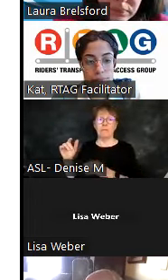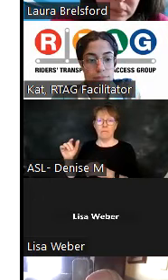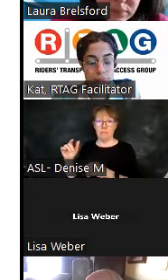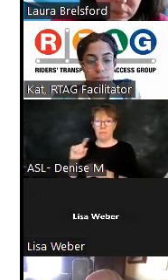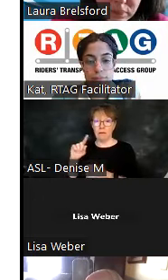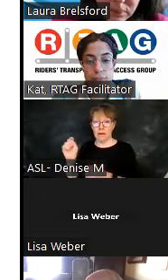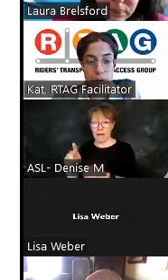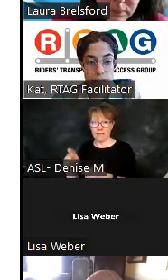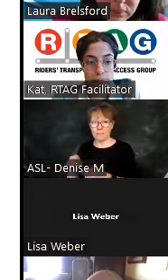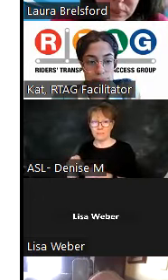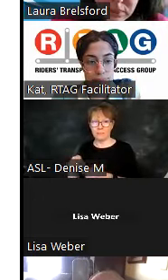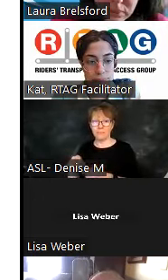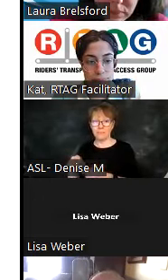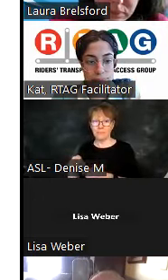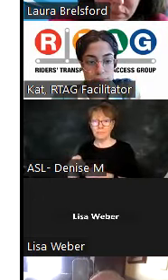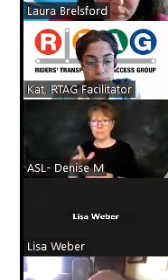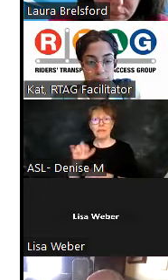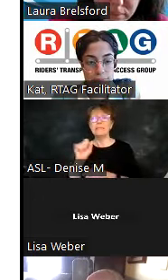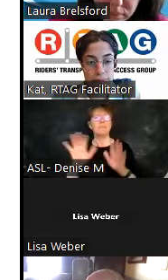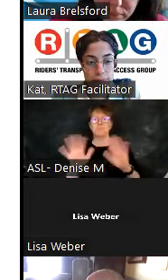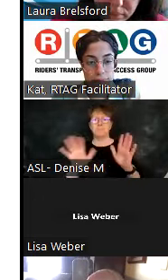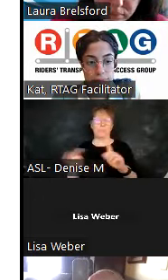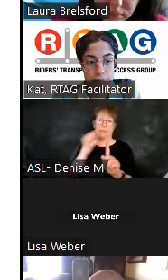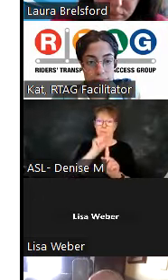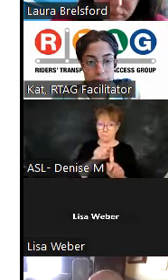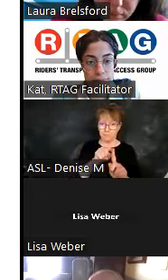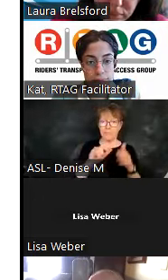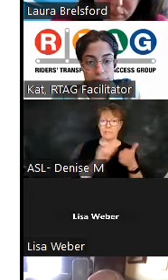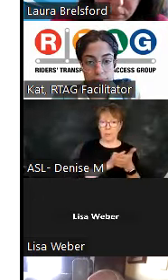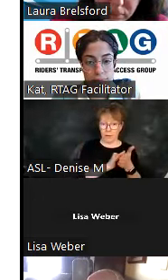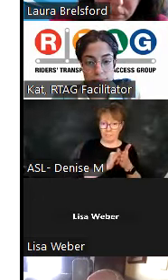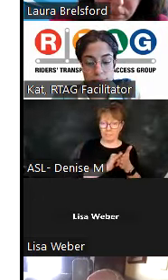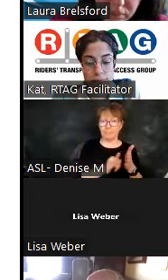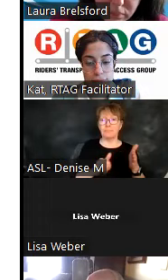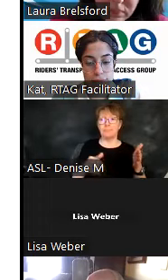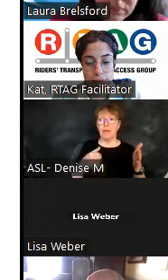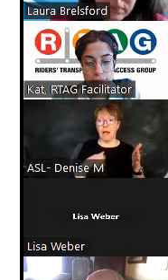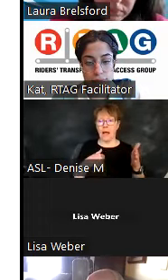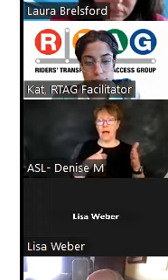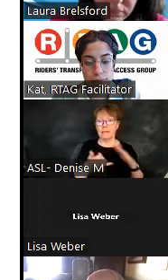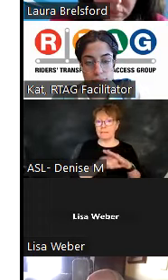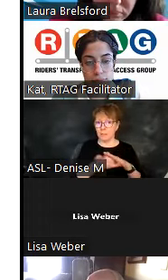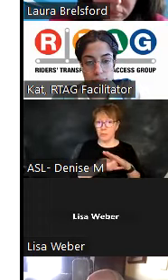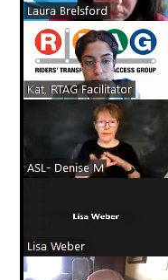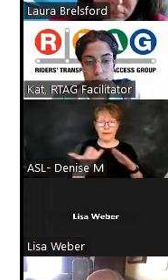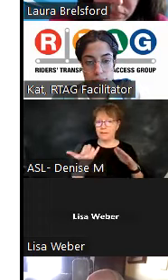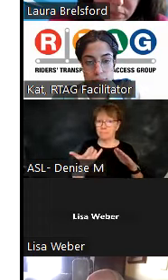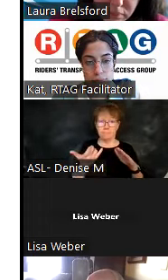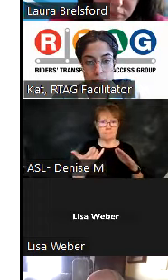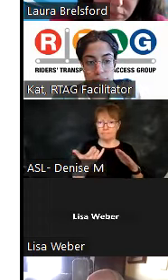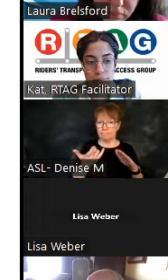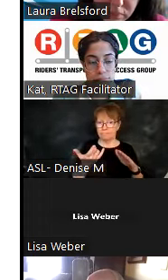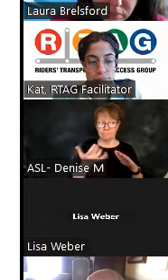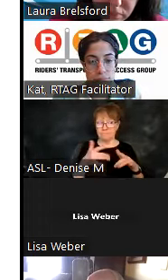fixed route issue? Of So course. the subway, I live near a subway station that doesn't seem to be manned all the time.